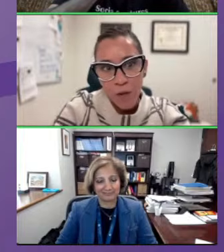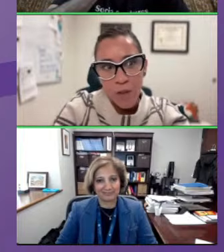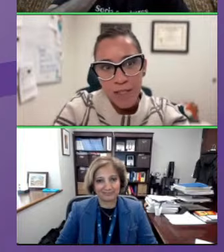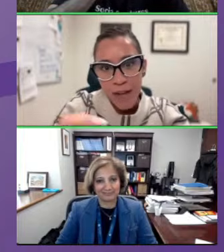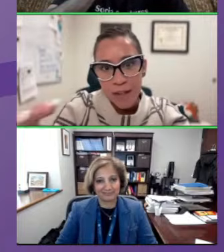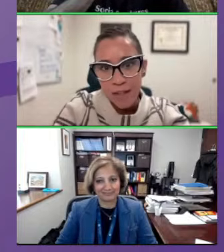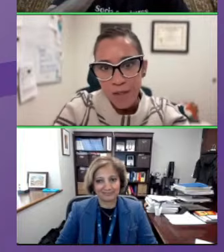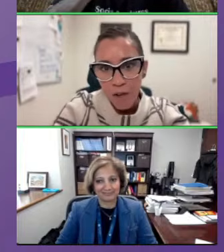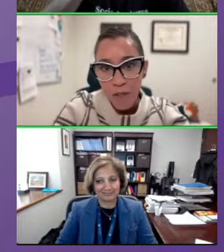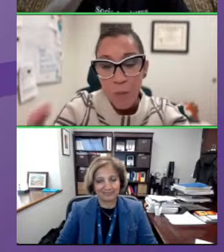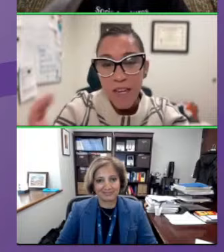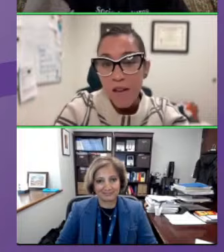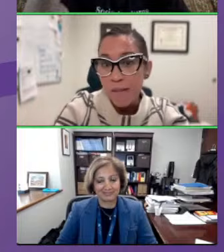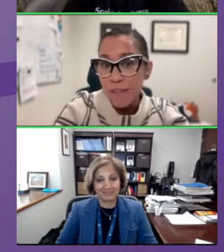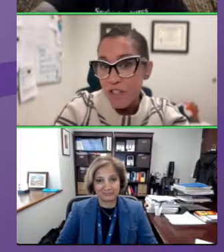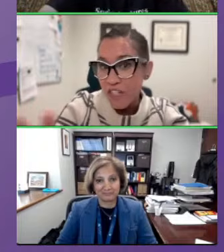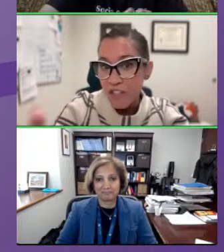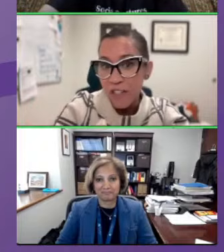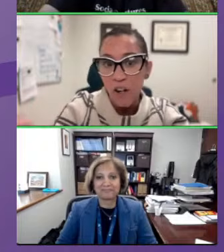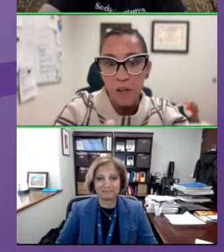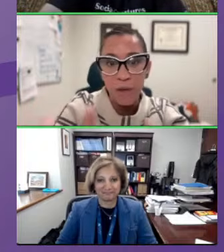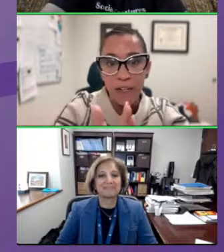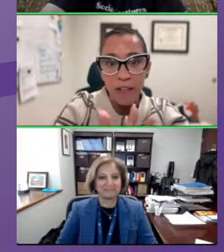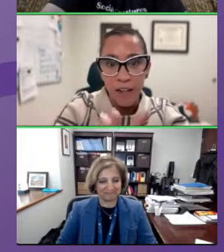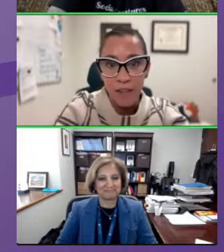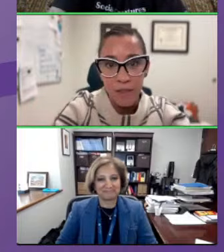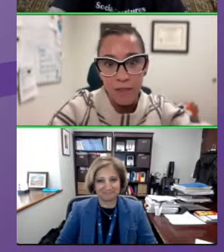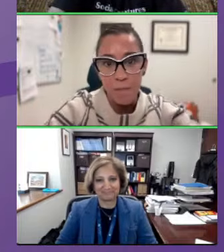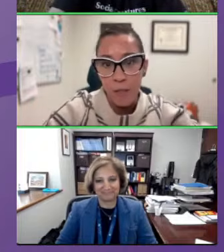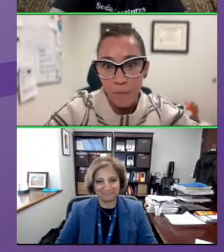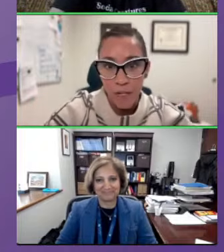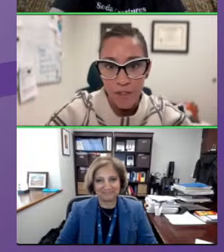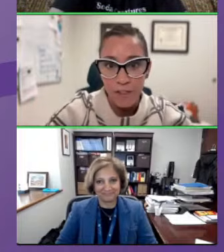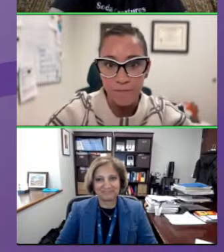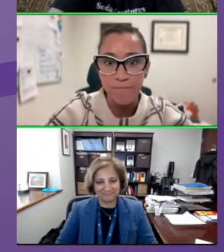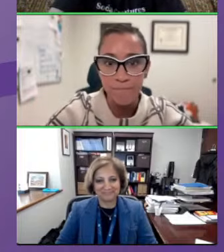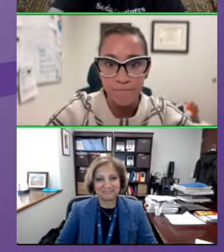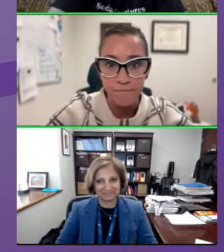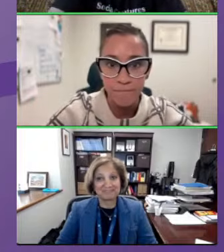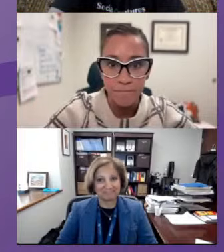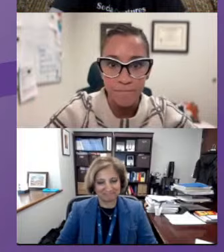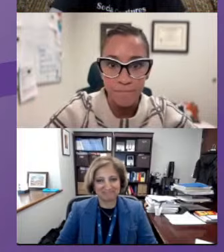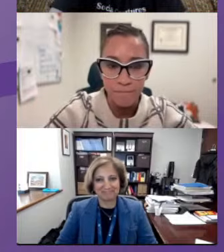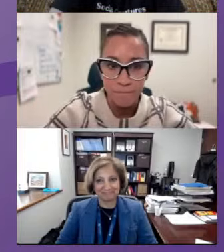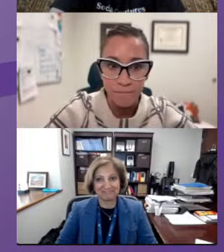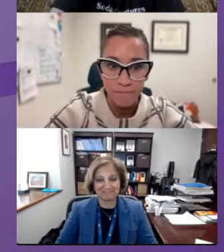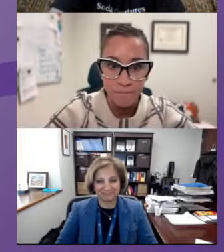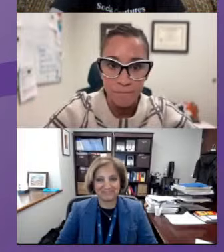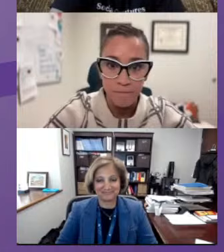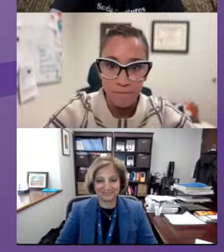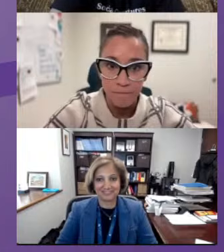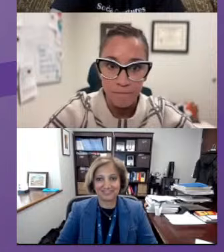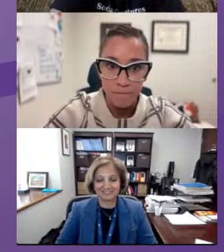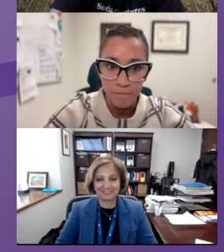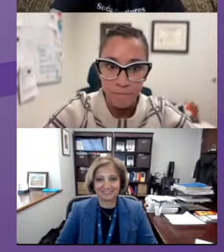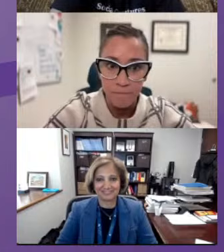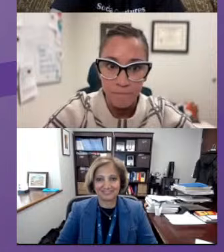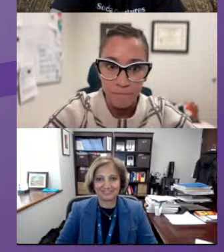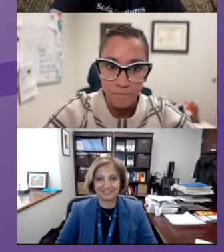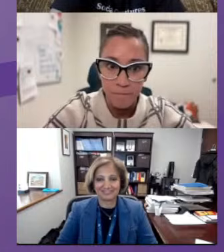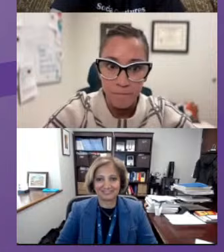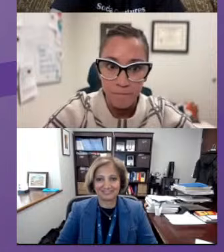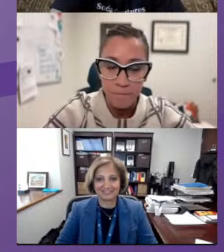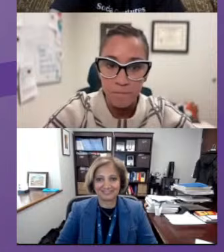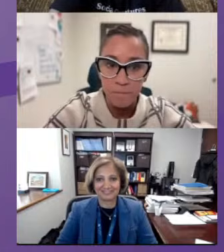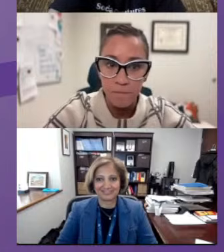of orthostatic intolerance beyond the changes in heart rate and blood pressure. Yeah, thank you, Dr. Azola. Dr. Peluso, let me bring